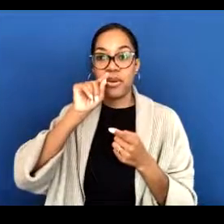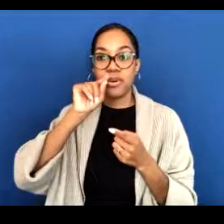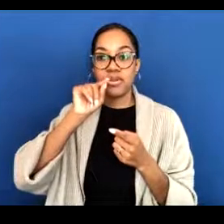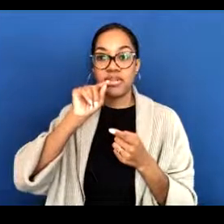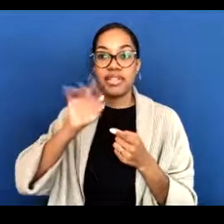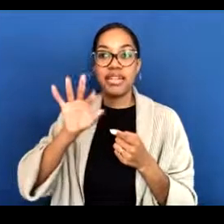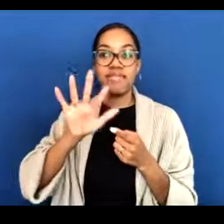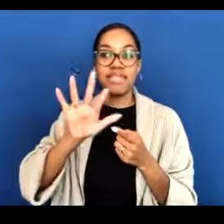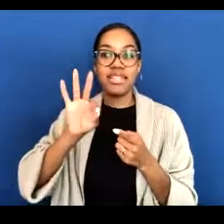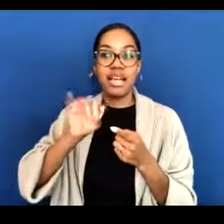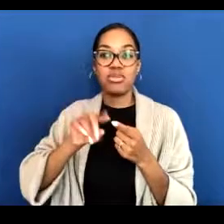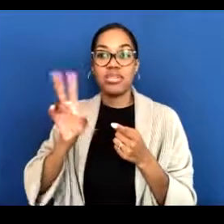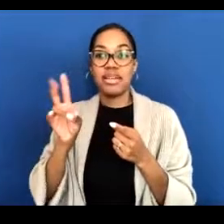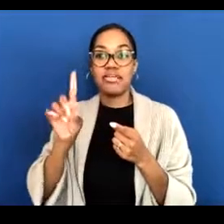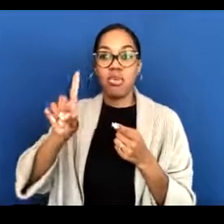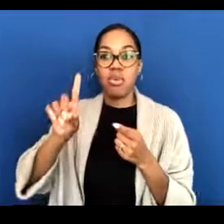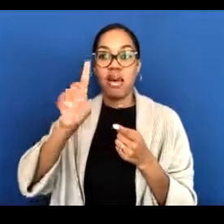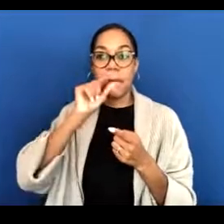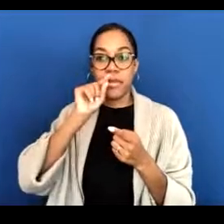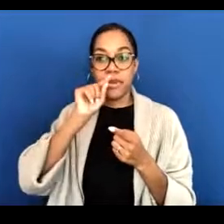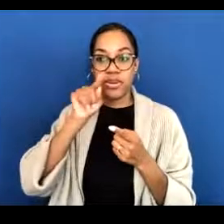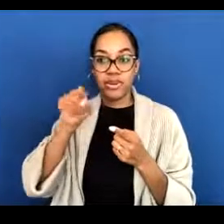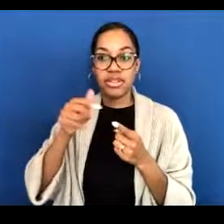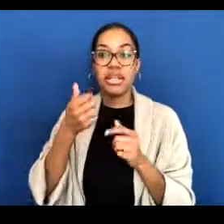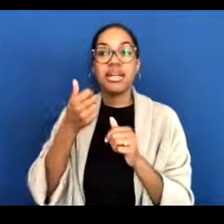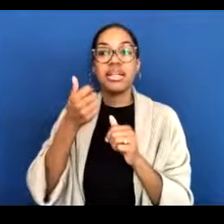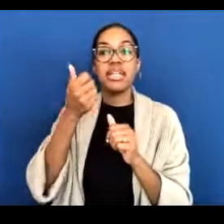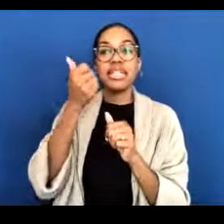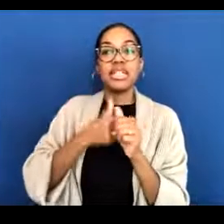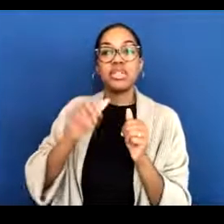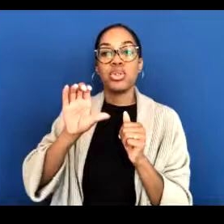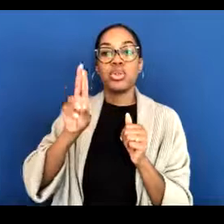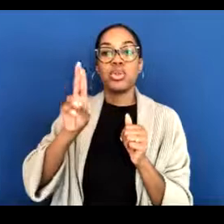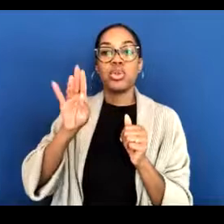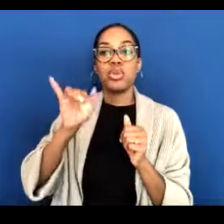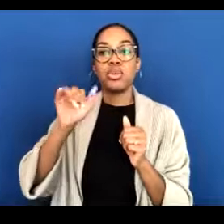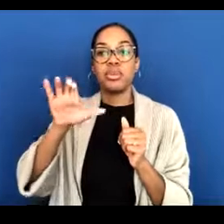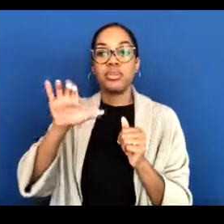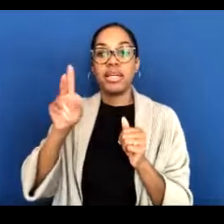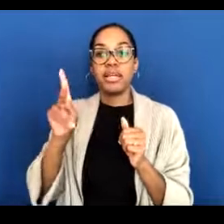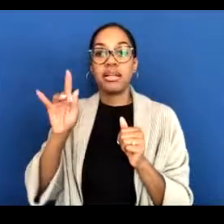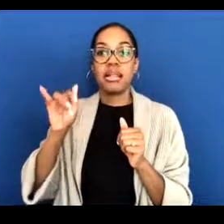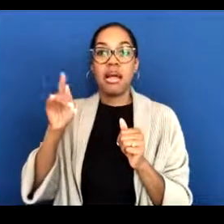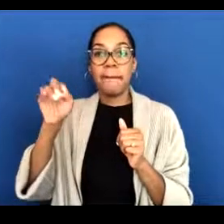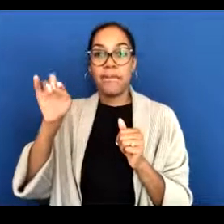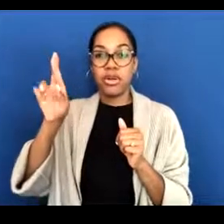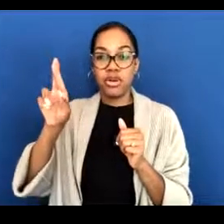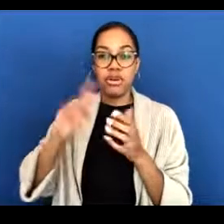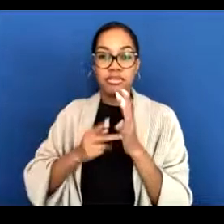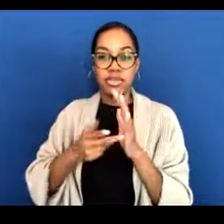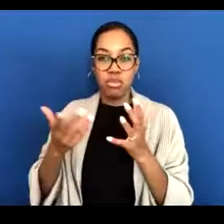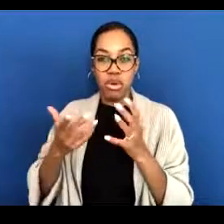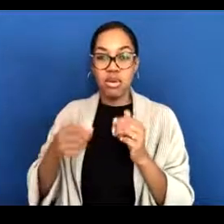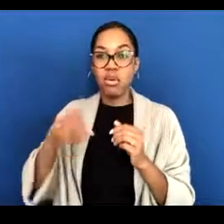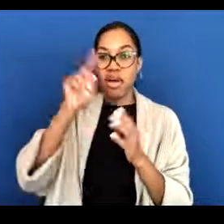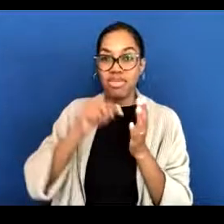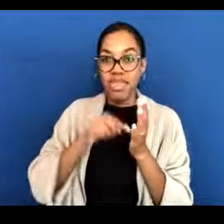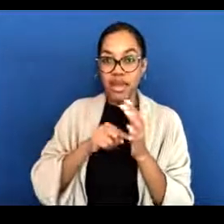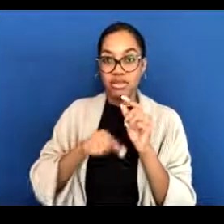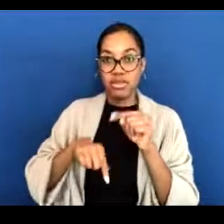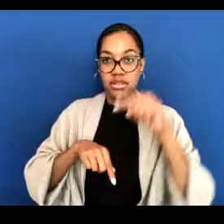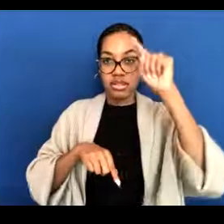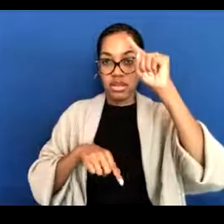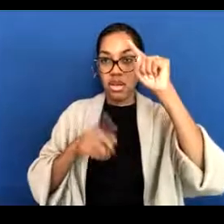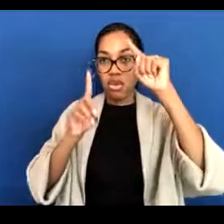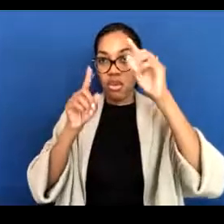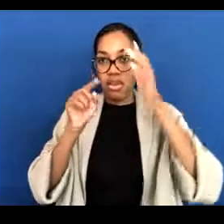airspace. Now, what's a cubic kilometer? Think of a 1,000 meter by 1,000 meter by 1,000 meter cube of airspace.